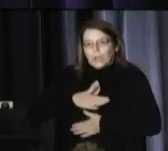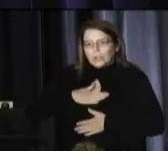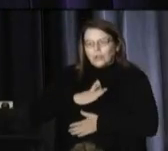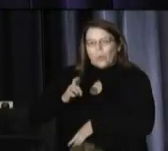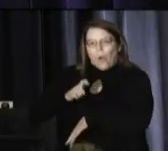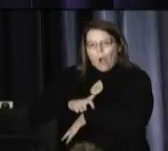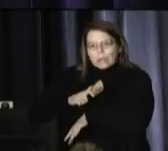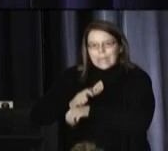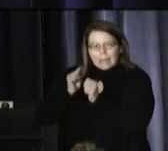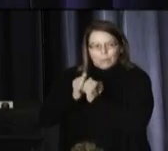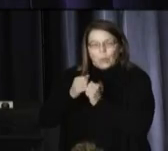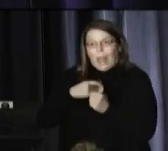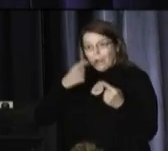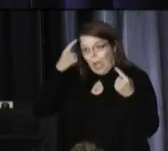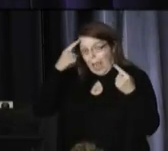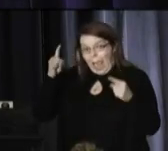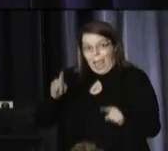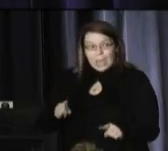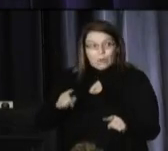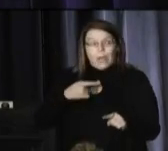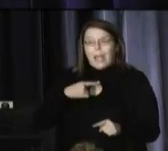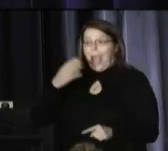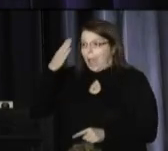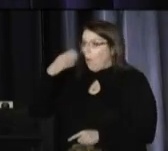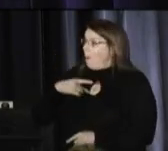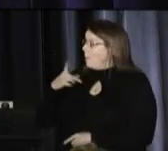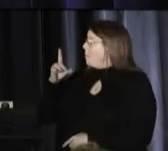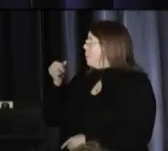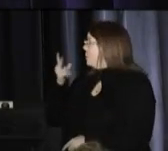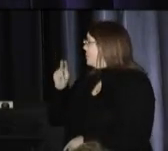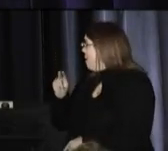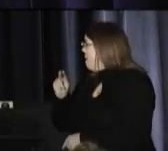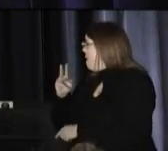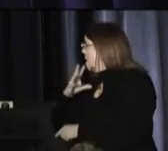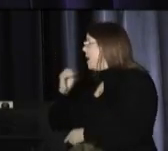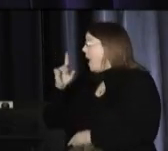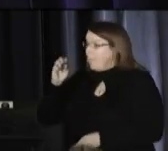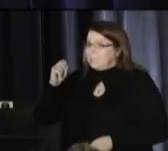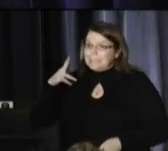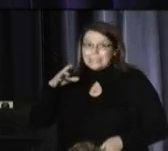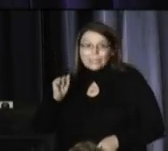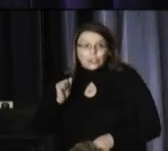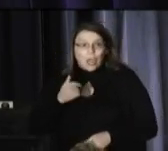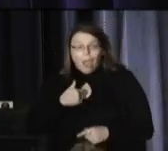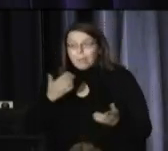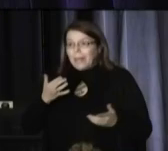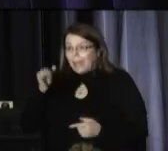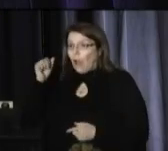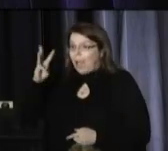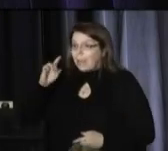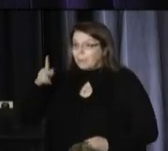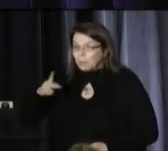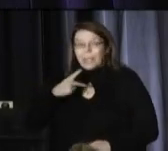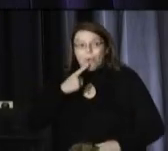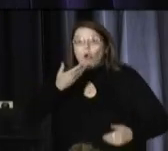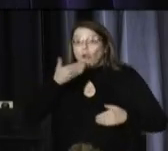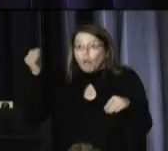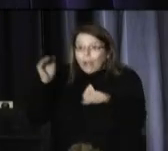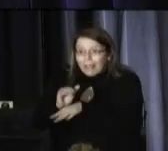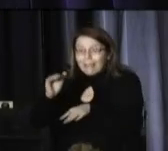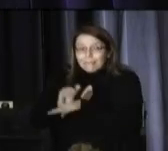agreed to this event because I saw I was gonna be with Dawn and Deesha. I said, yes, I could be at AWP. So good evening. There